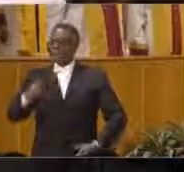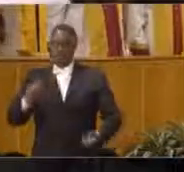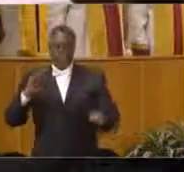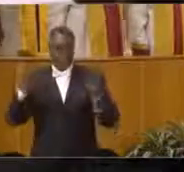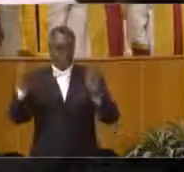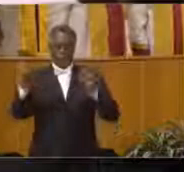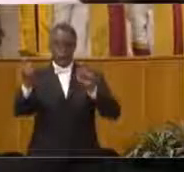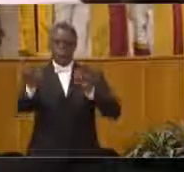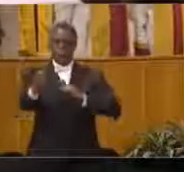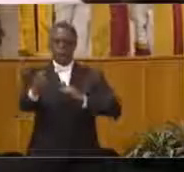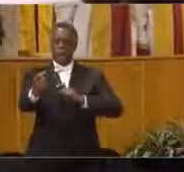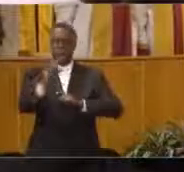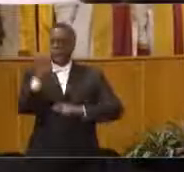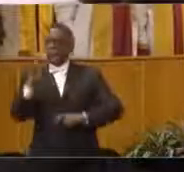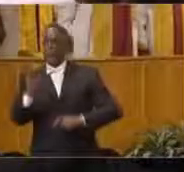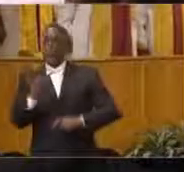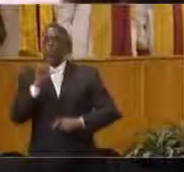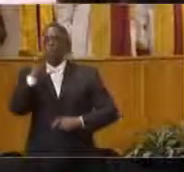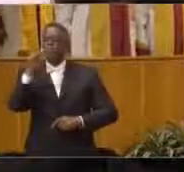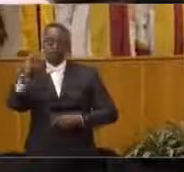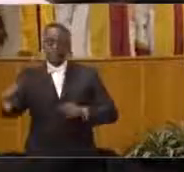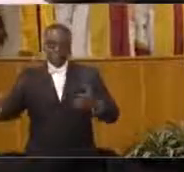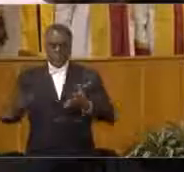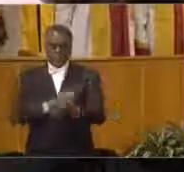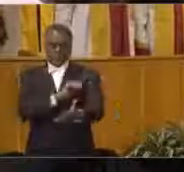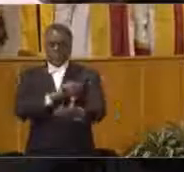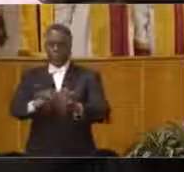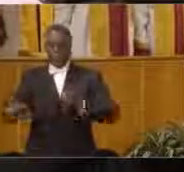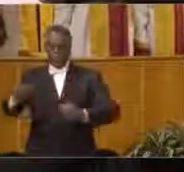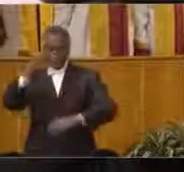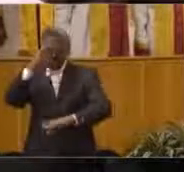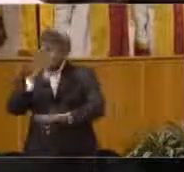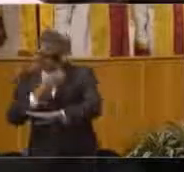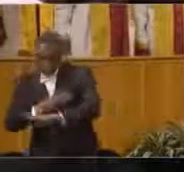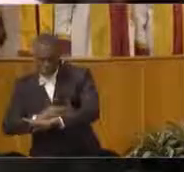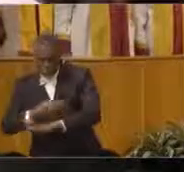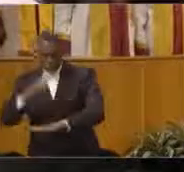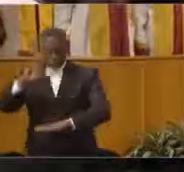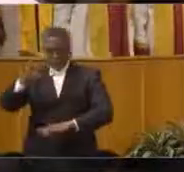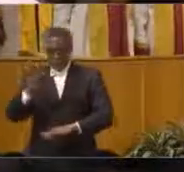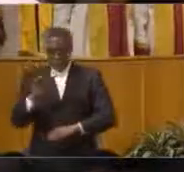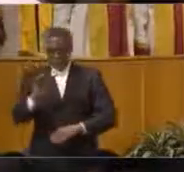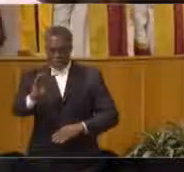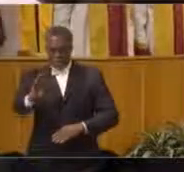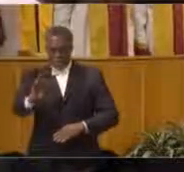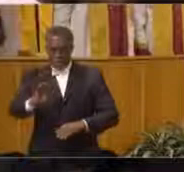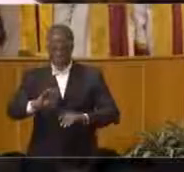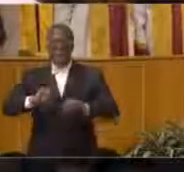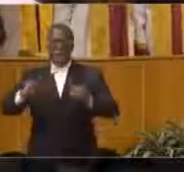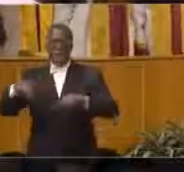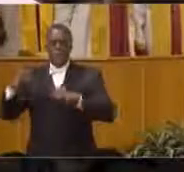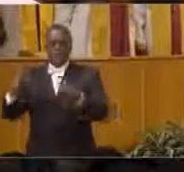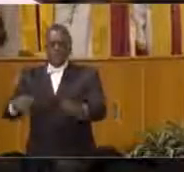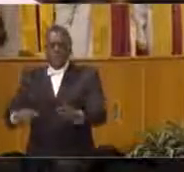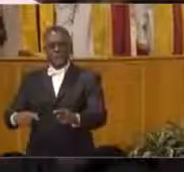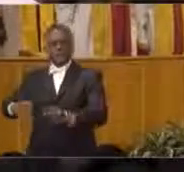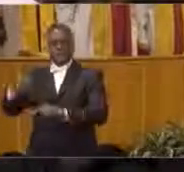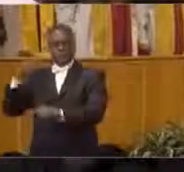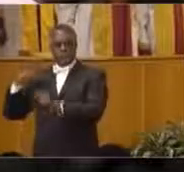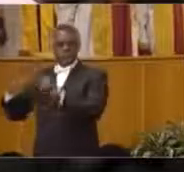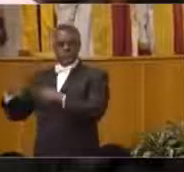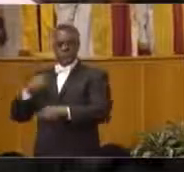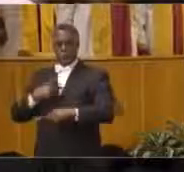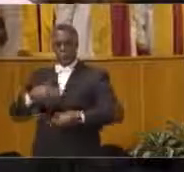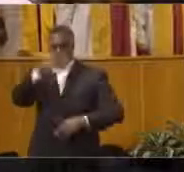change. Therefore you are not consumed, O sons of Jacob. Yet from the days of your father you've gone away from